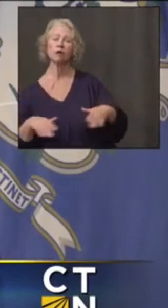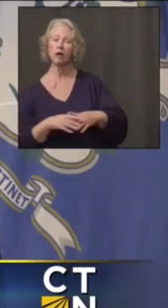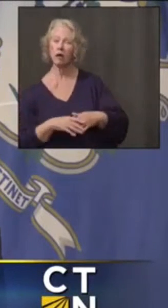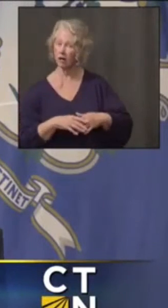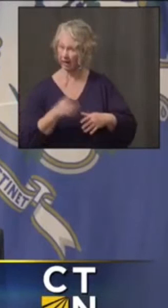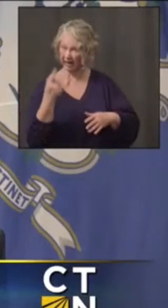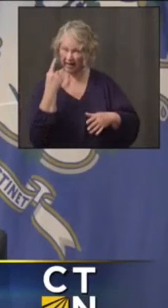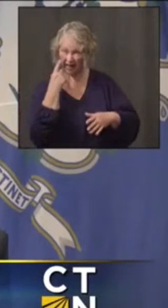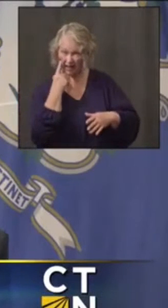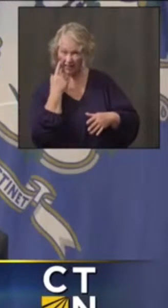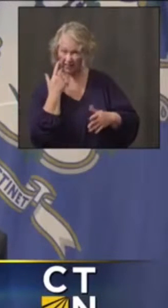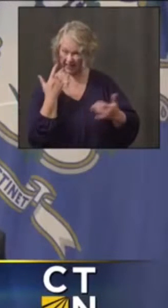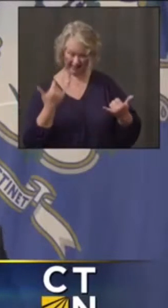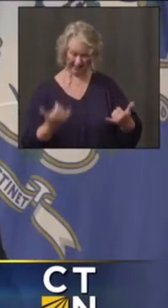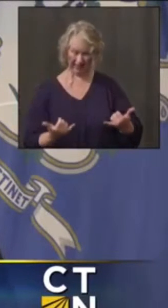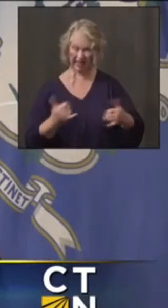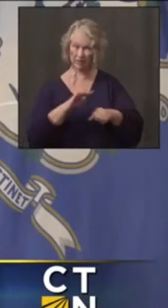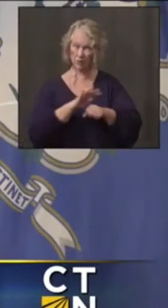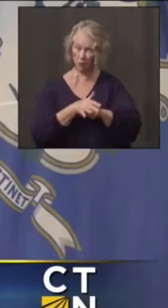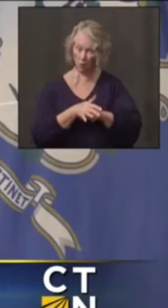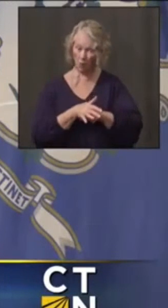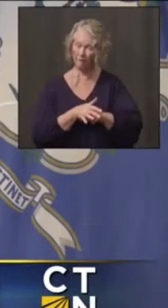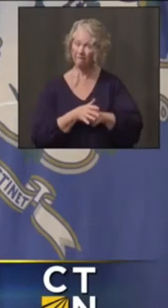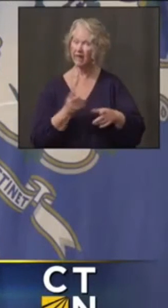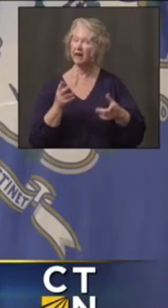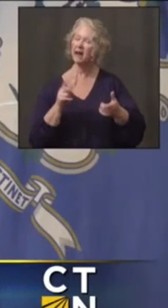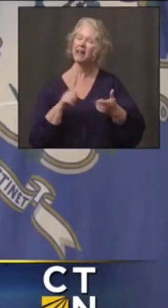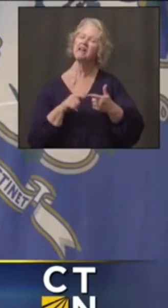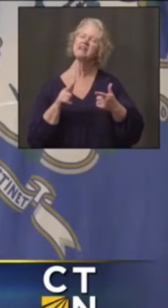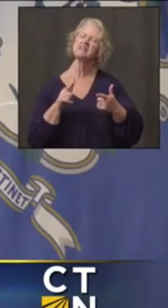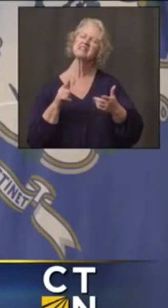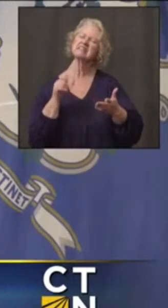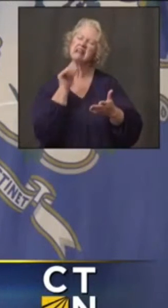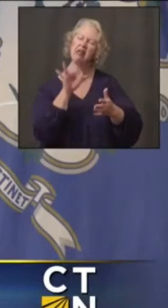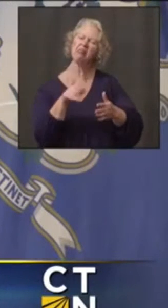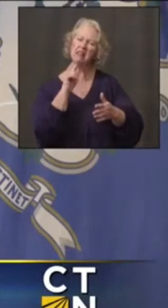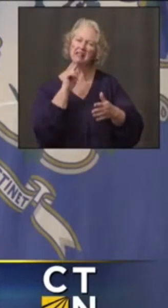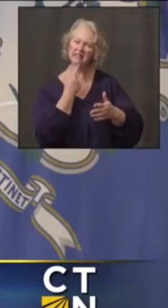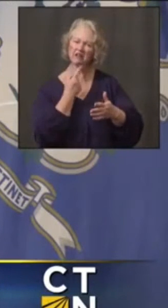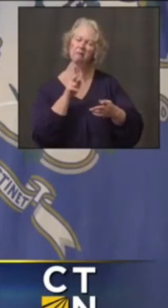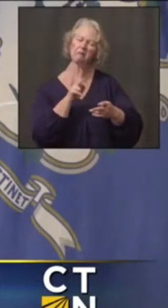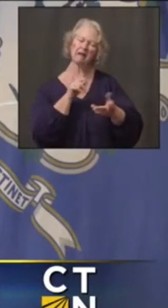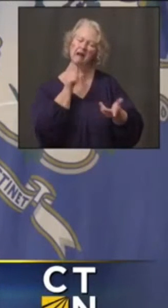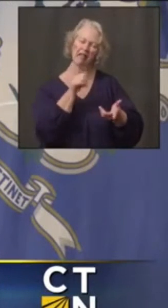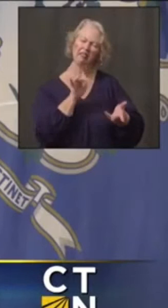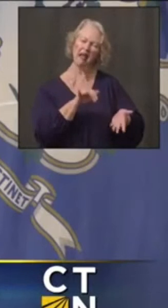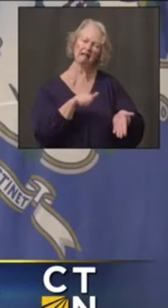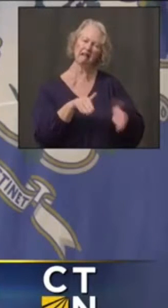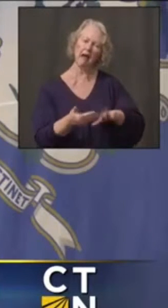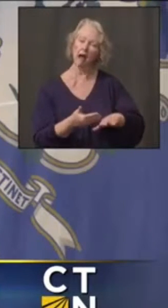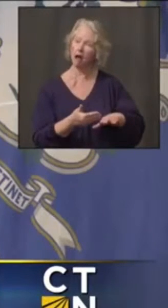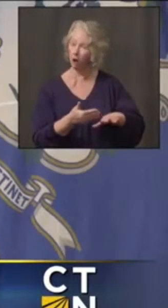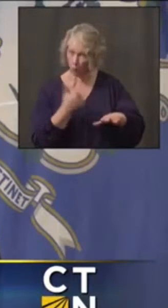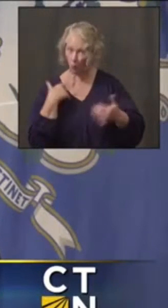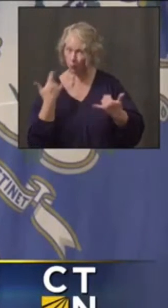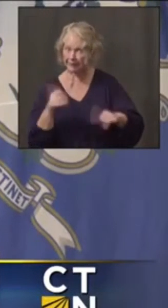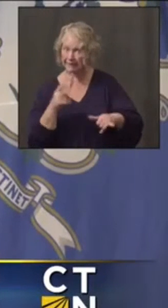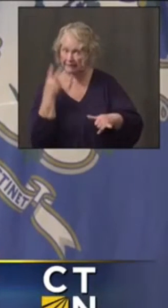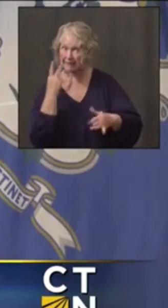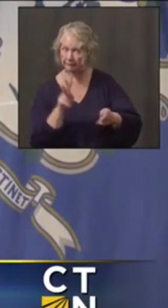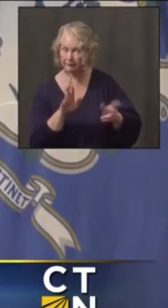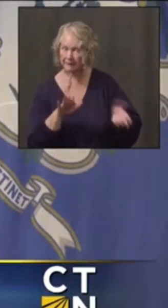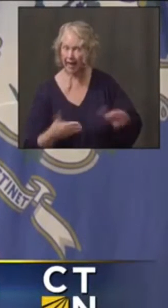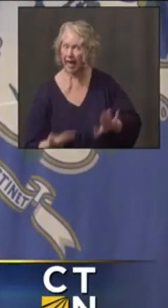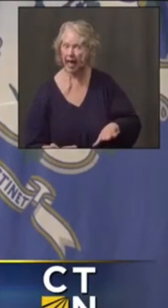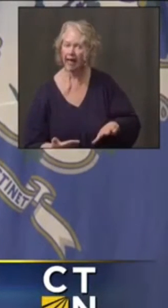less fatalities. I'm afraid you're seeing the fatalities ramp up again around the country following the higher infection rates. Don't take anything